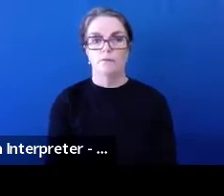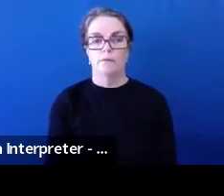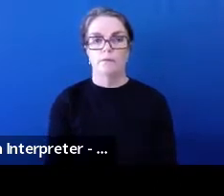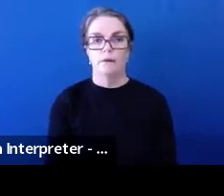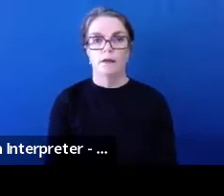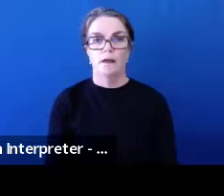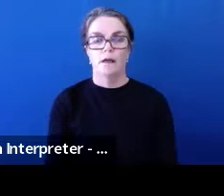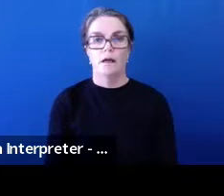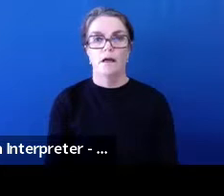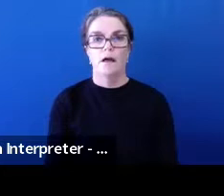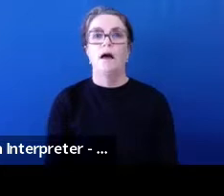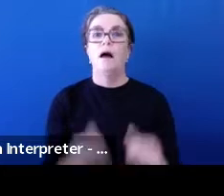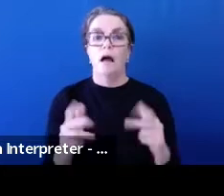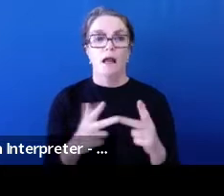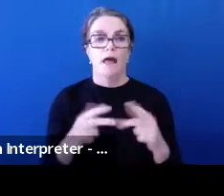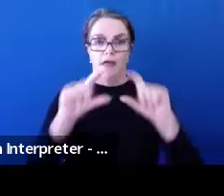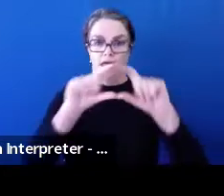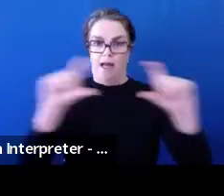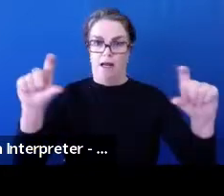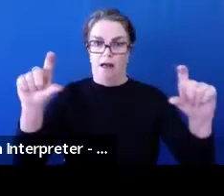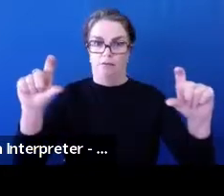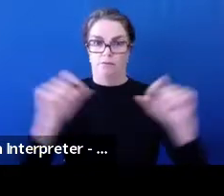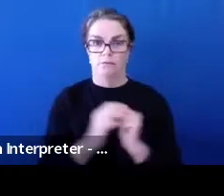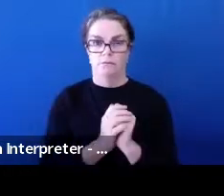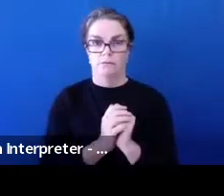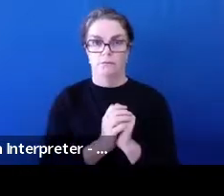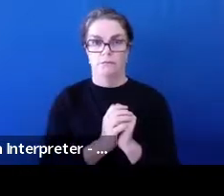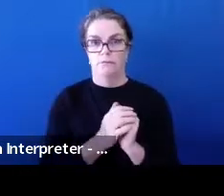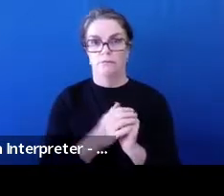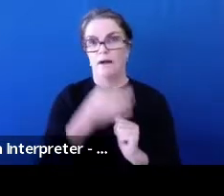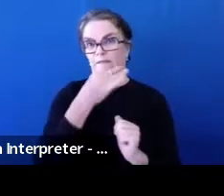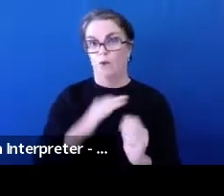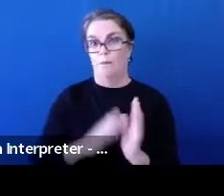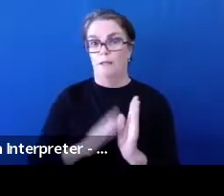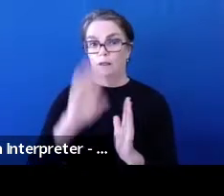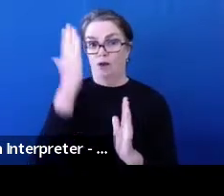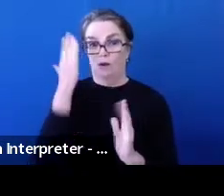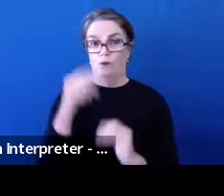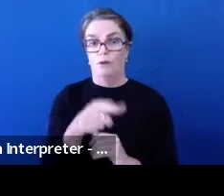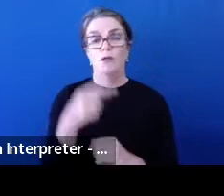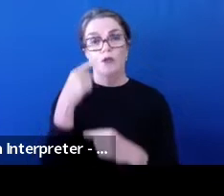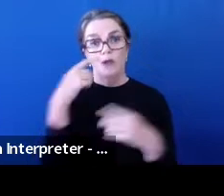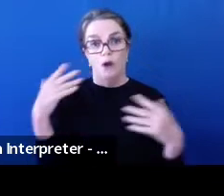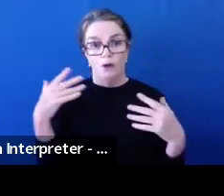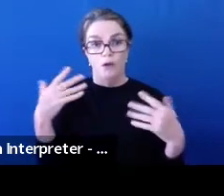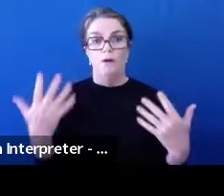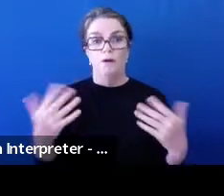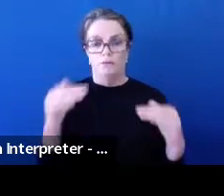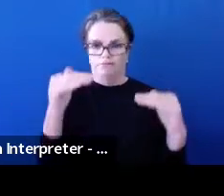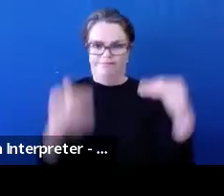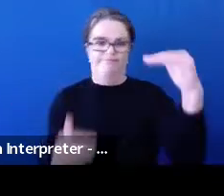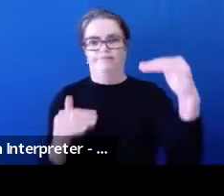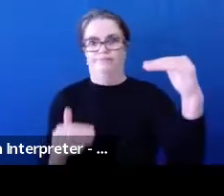Just another headline, just a couple of months old, recording that inequitable impact that,